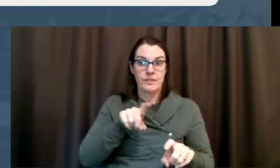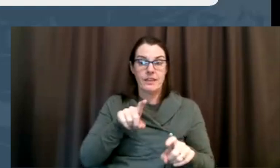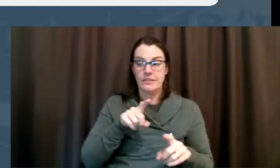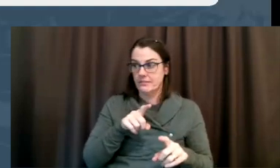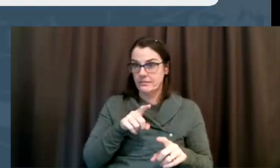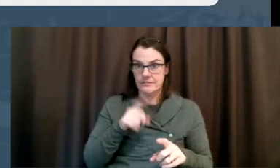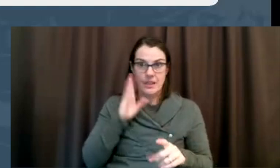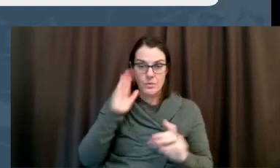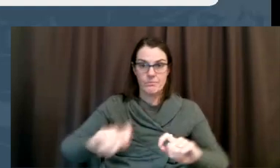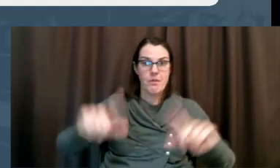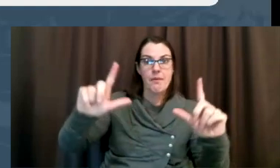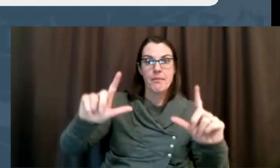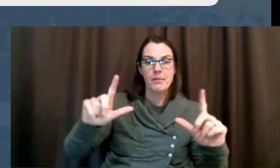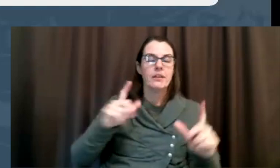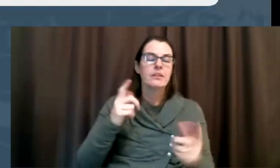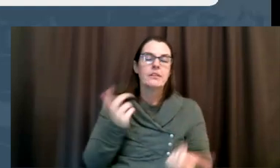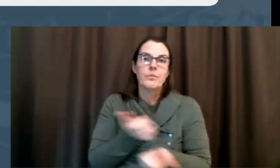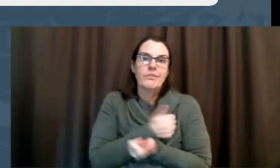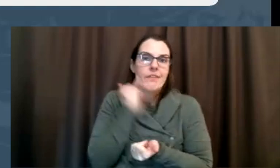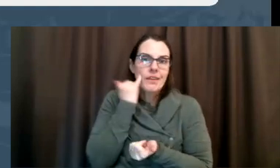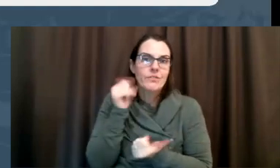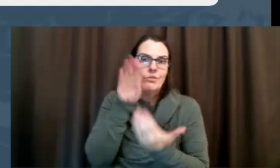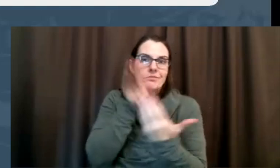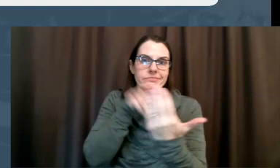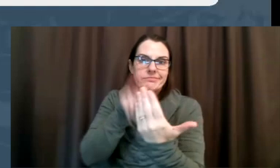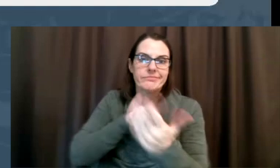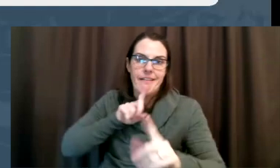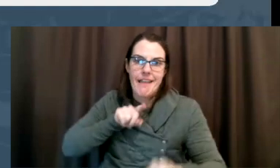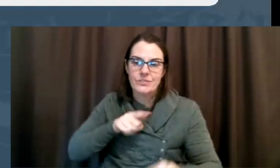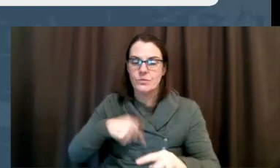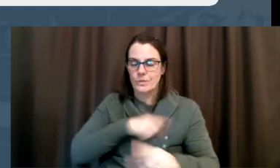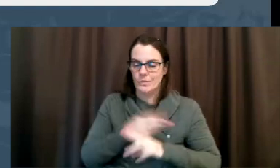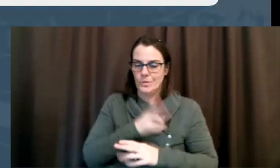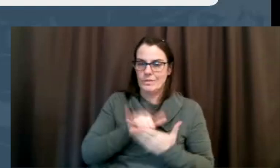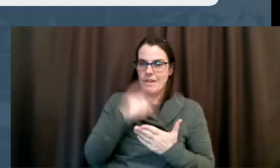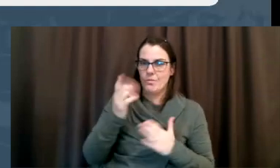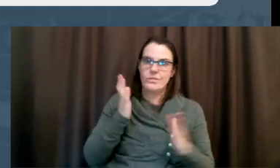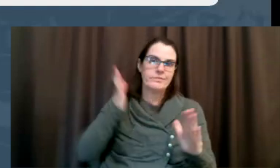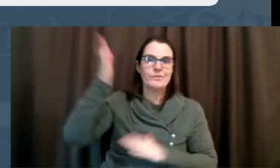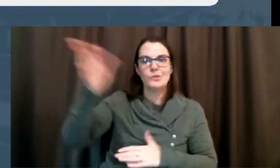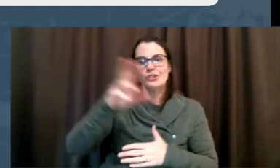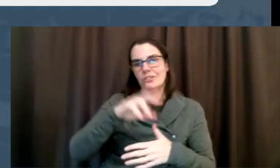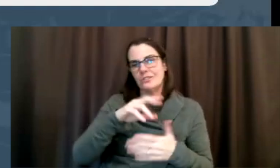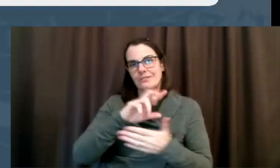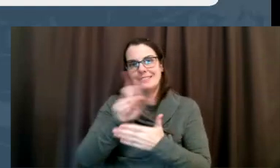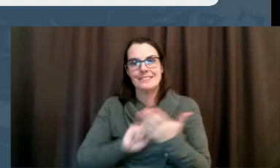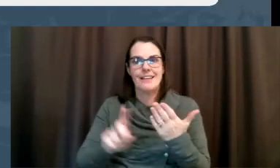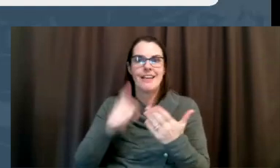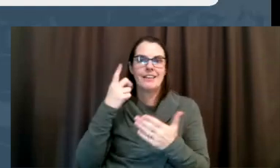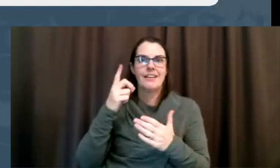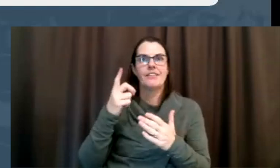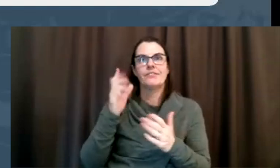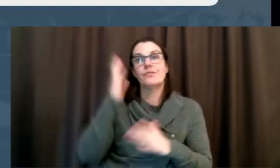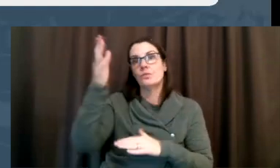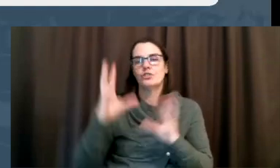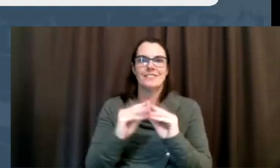could fill that out, and we definitely reference and use that for design of future sessions.